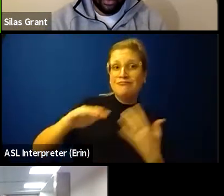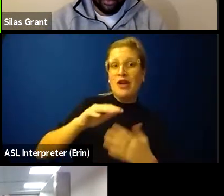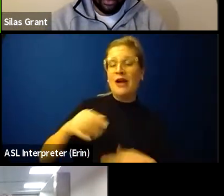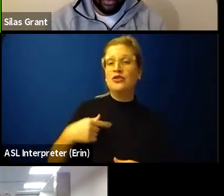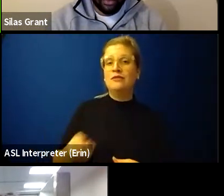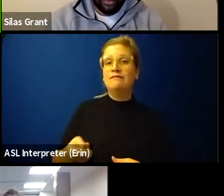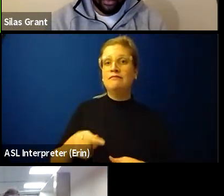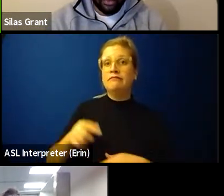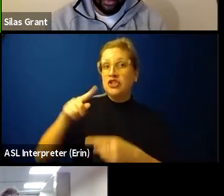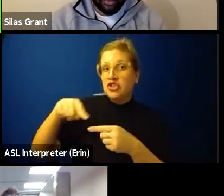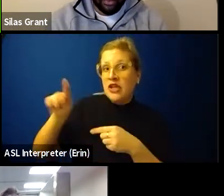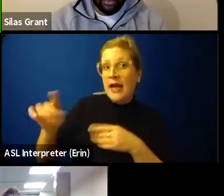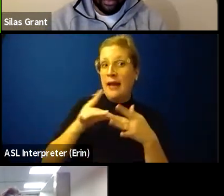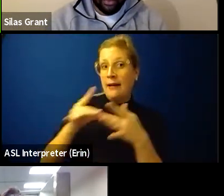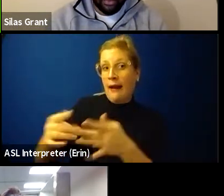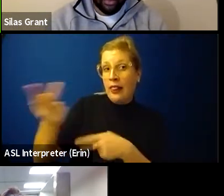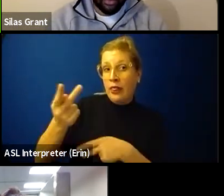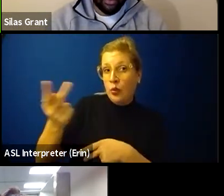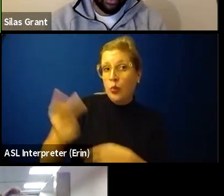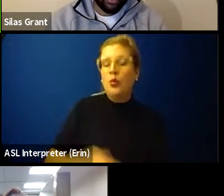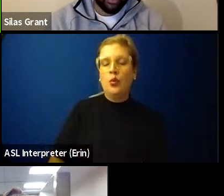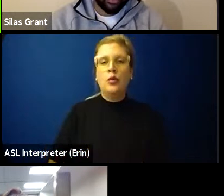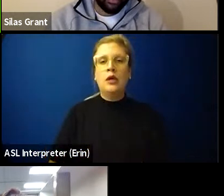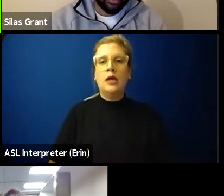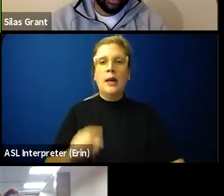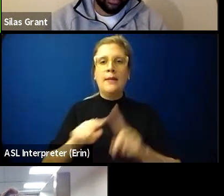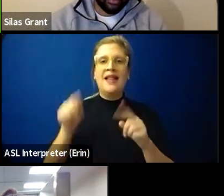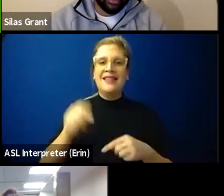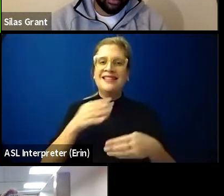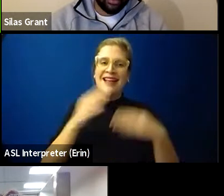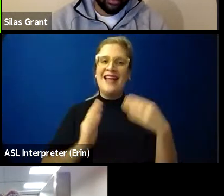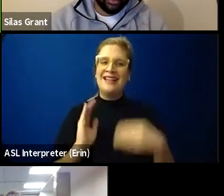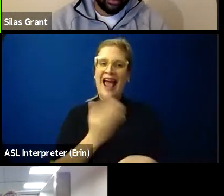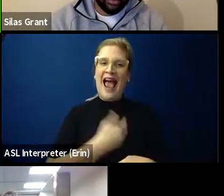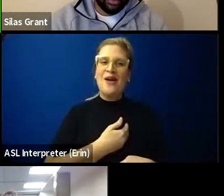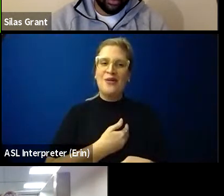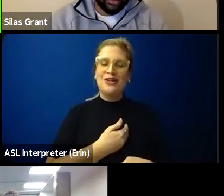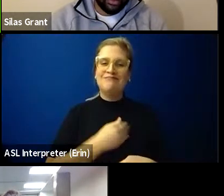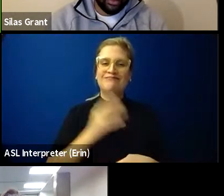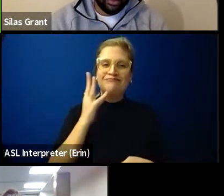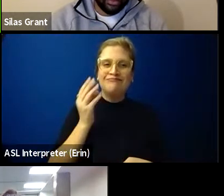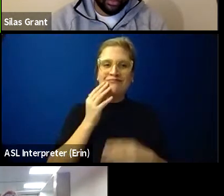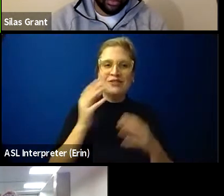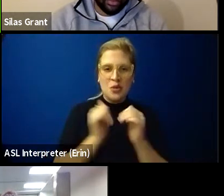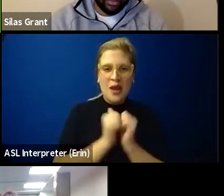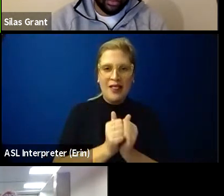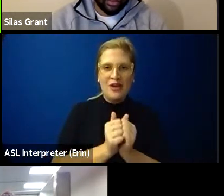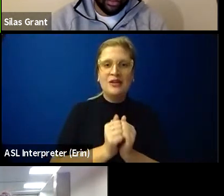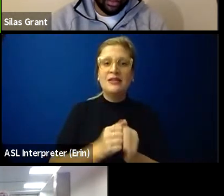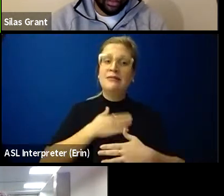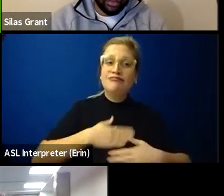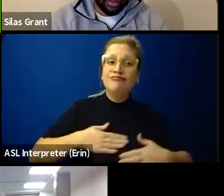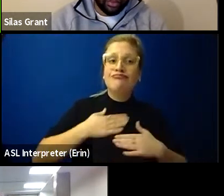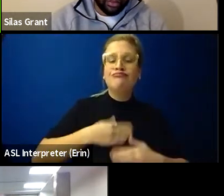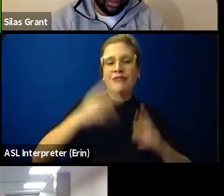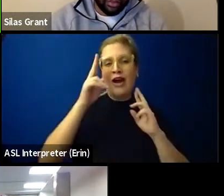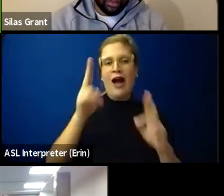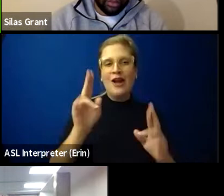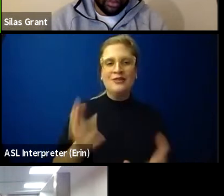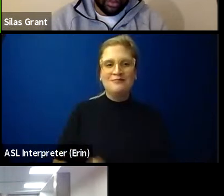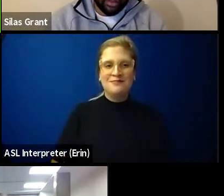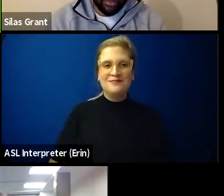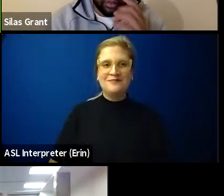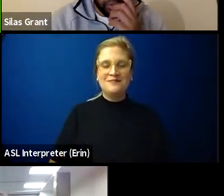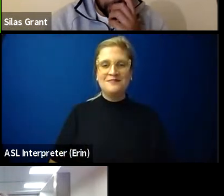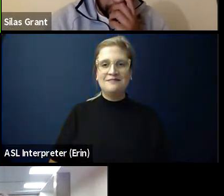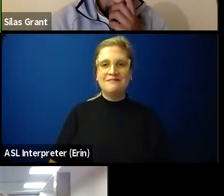time to time and guide them along the way. But this does end our journey here as Mokers. It's been a pleasure and an honor, like I said before. And